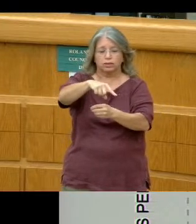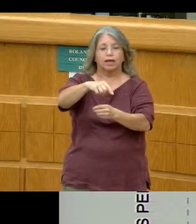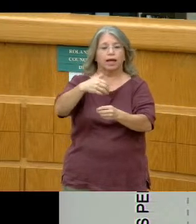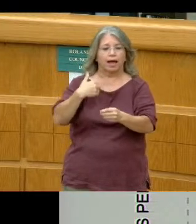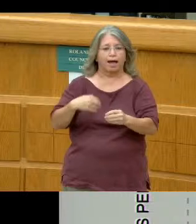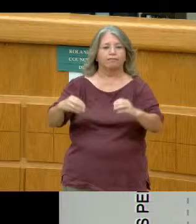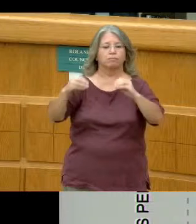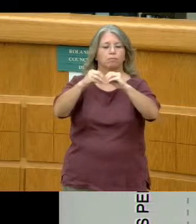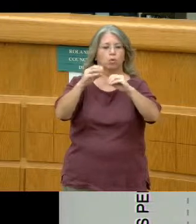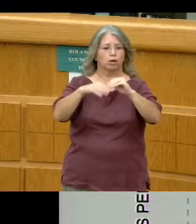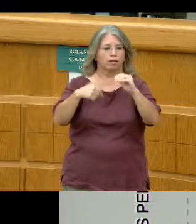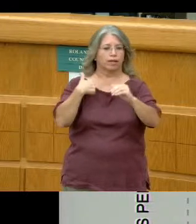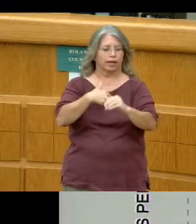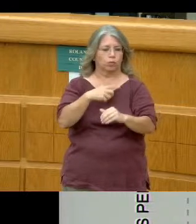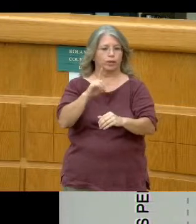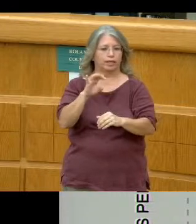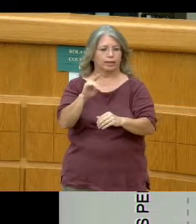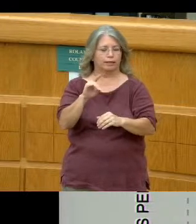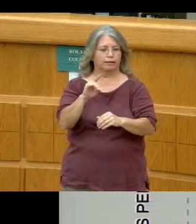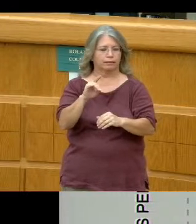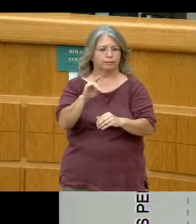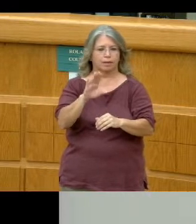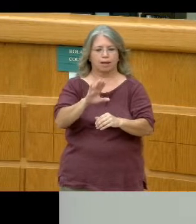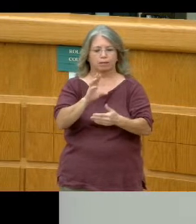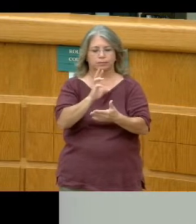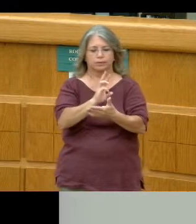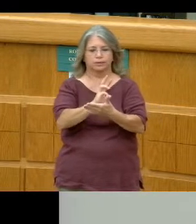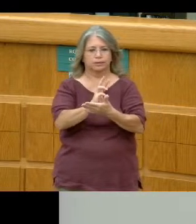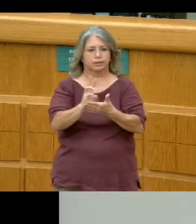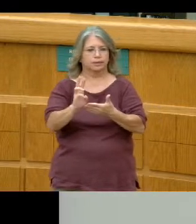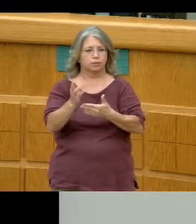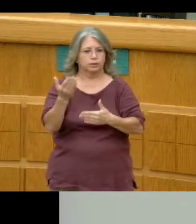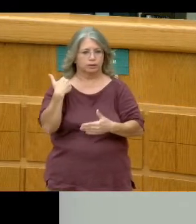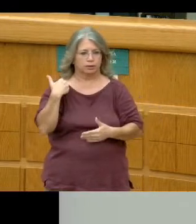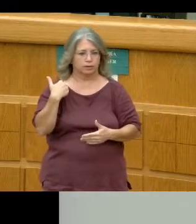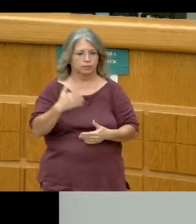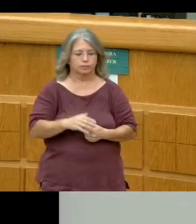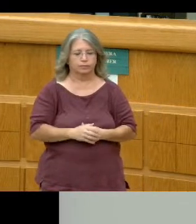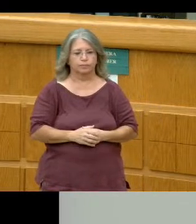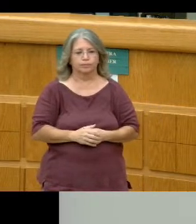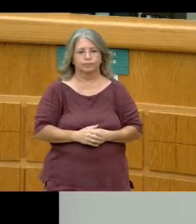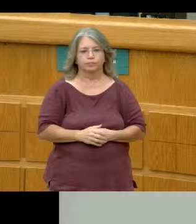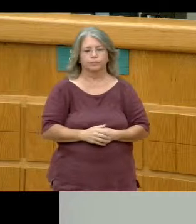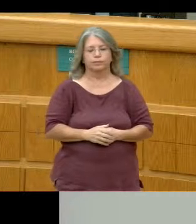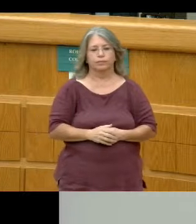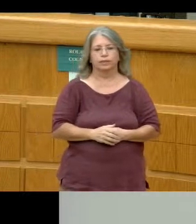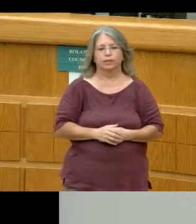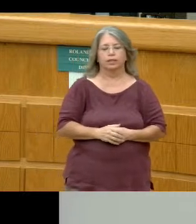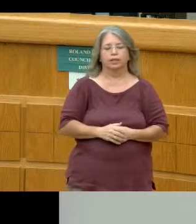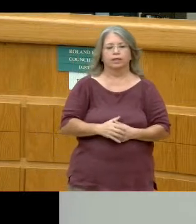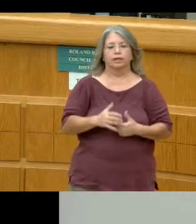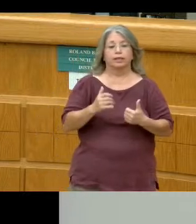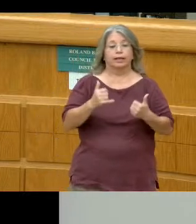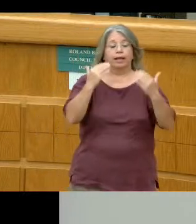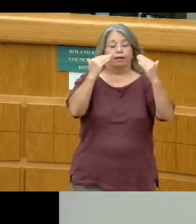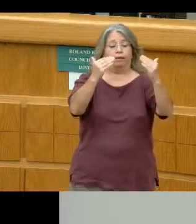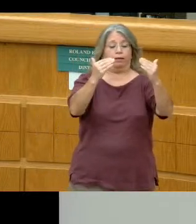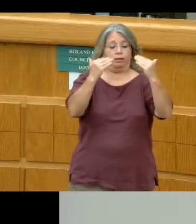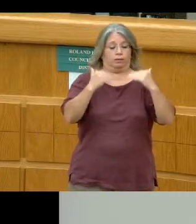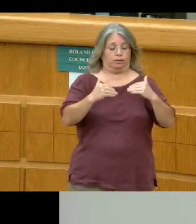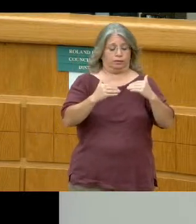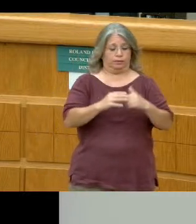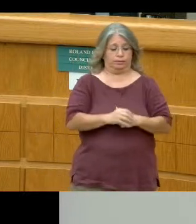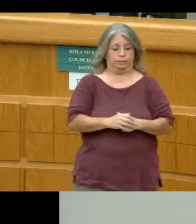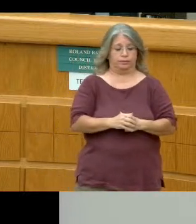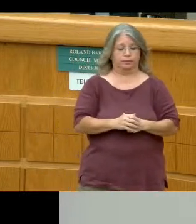we did a month and a half ago in Nueces. Okay, let's transition to hospitalizations. So the